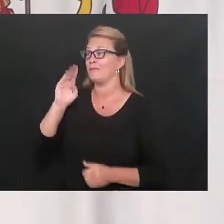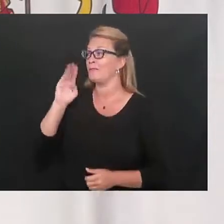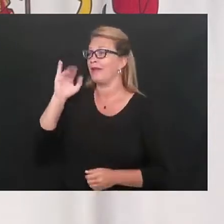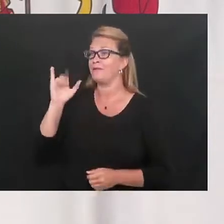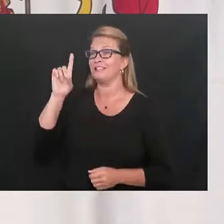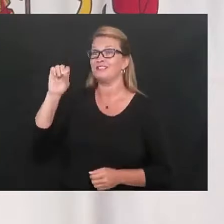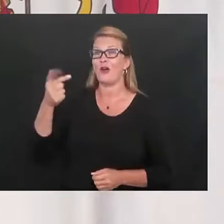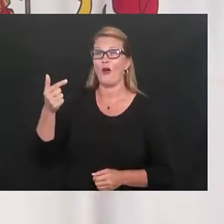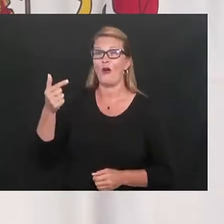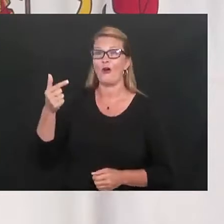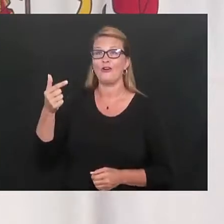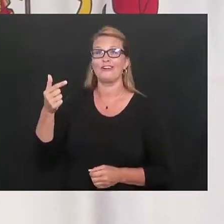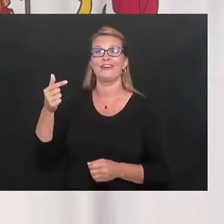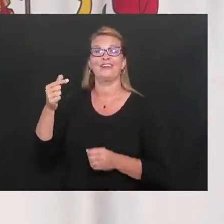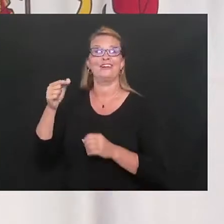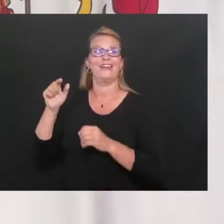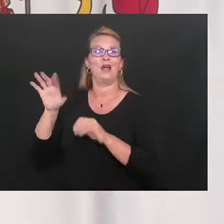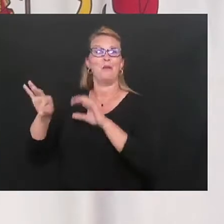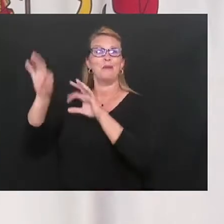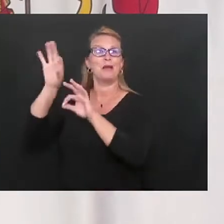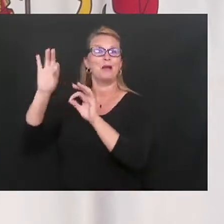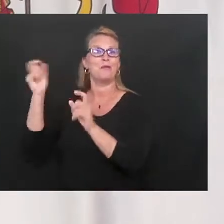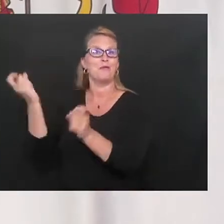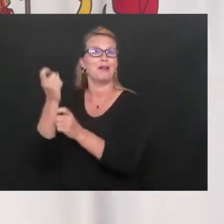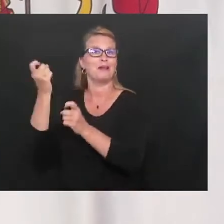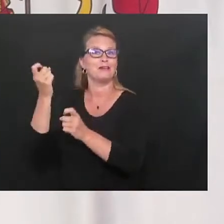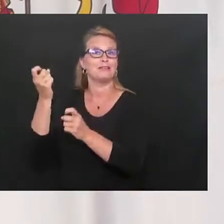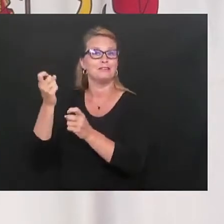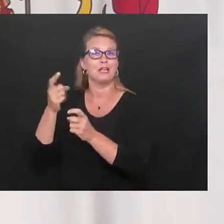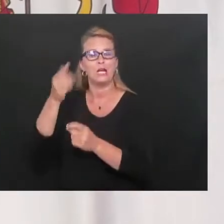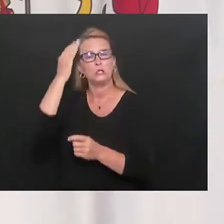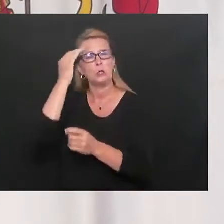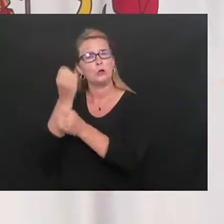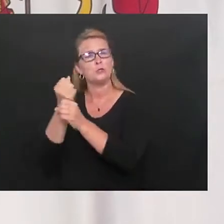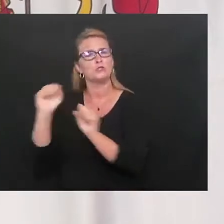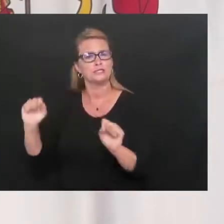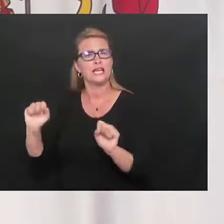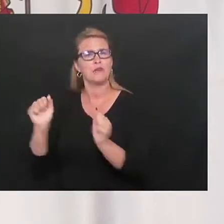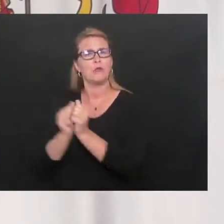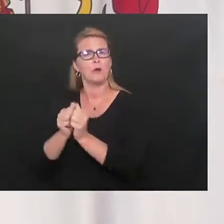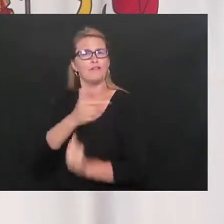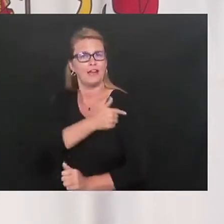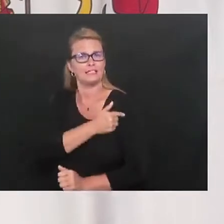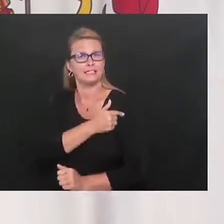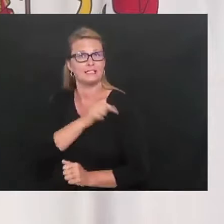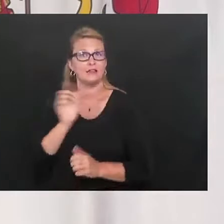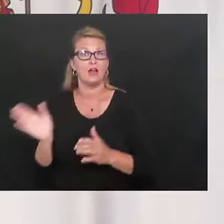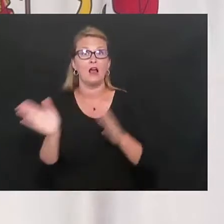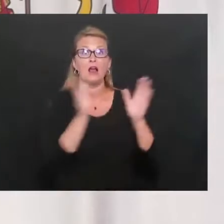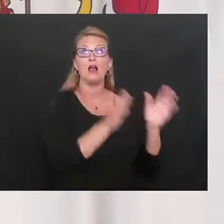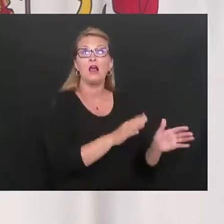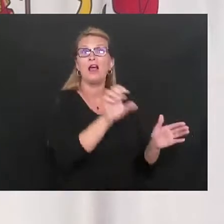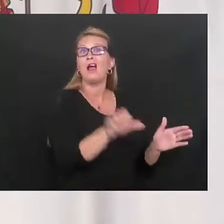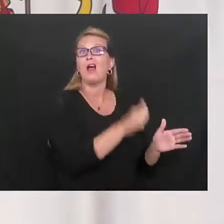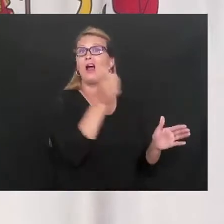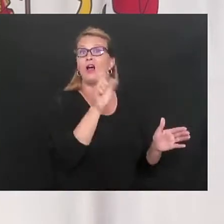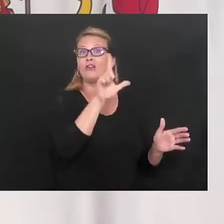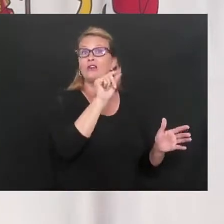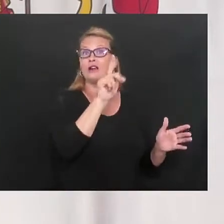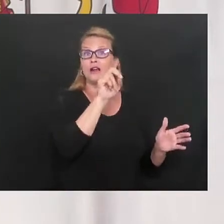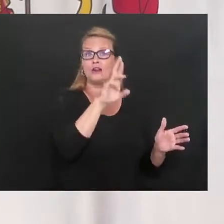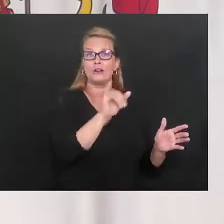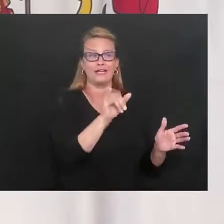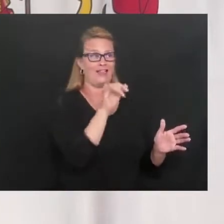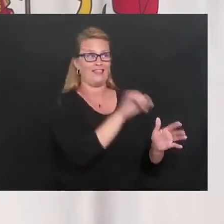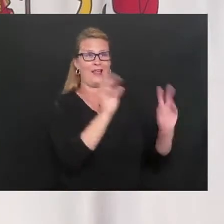and prizes and knowing you're safe with the vaccine. And the other lottery that's going on is a death